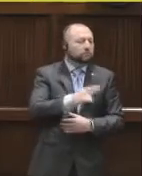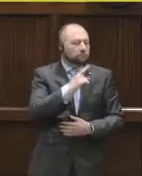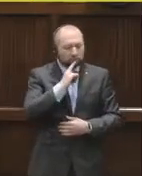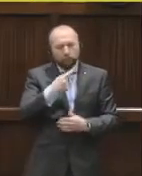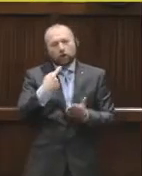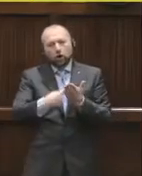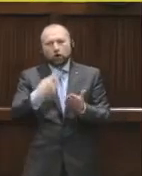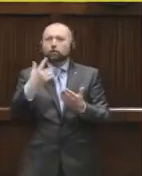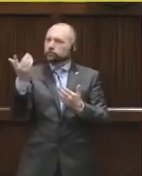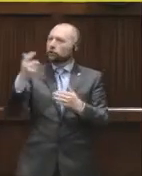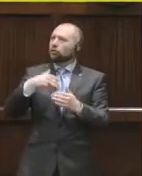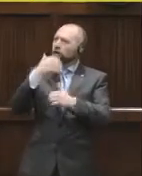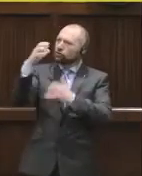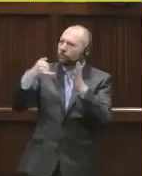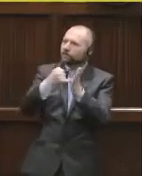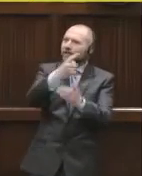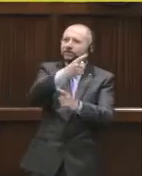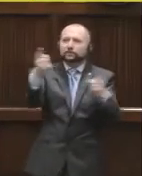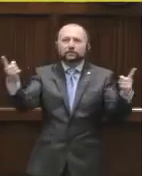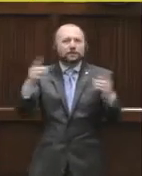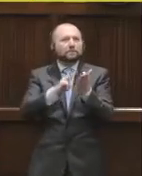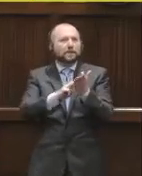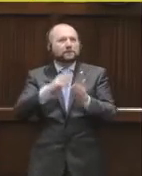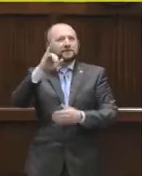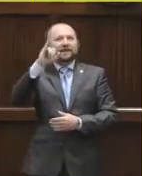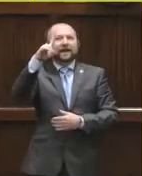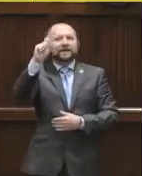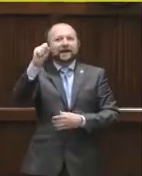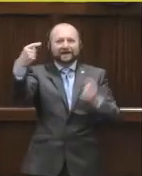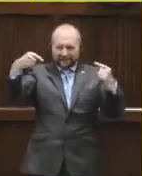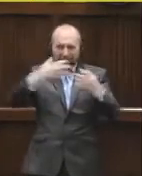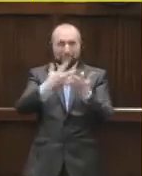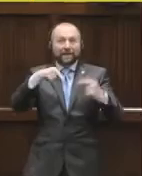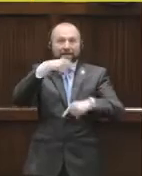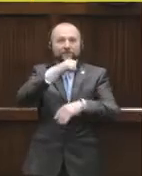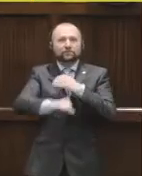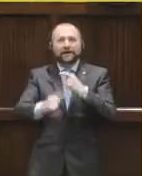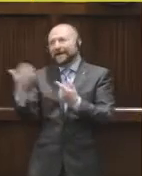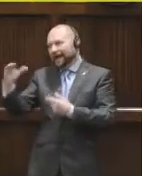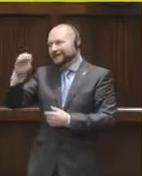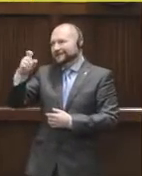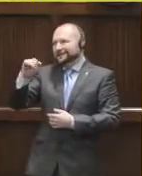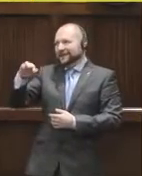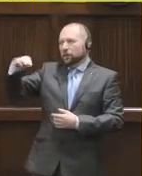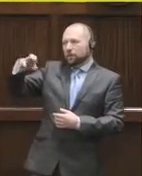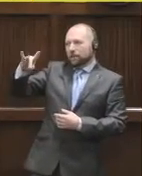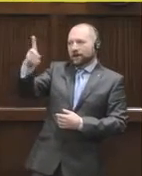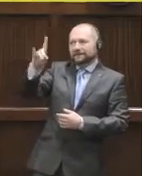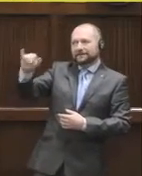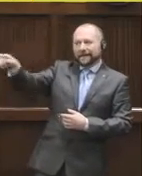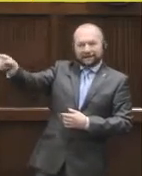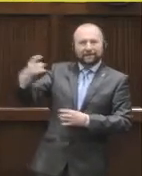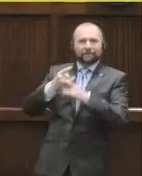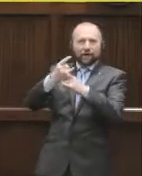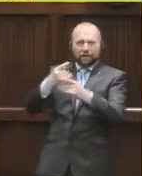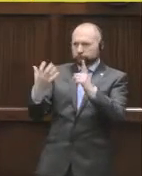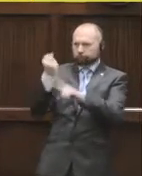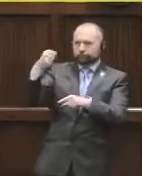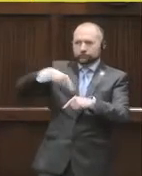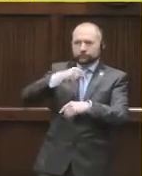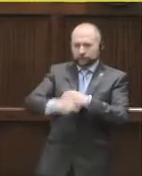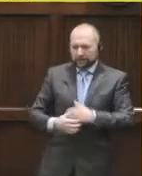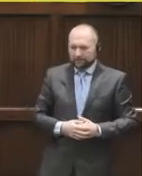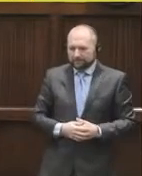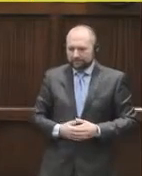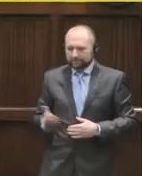today, and Senator Mark Daly for making this happen. Good. Okay. Thank you, Ceann